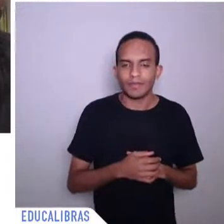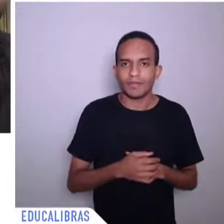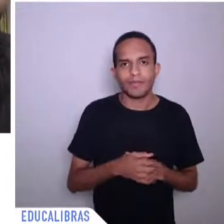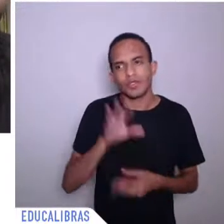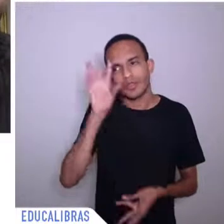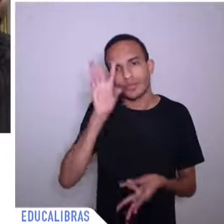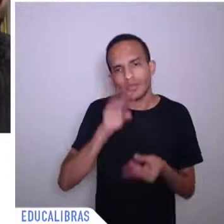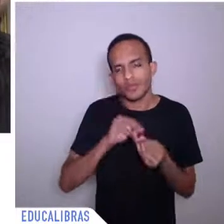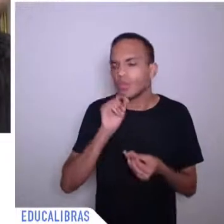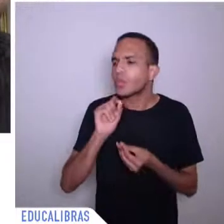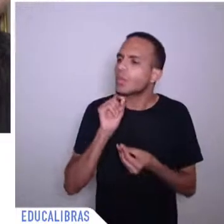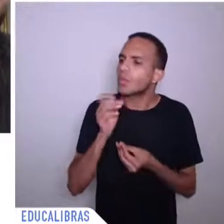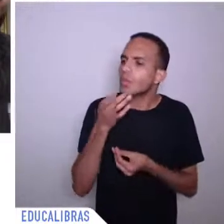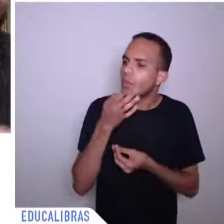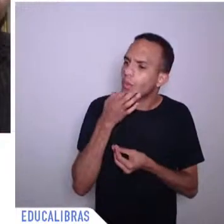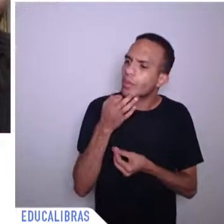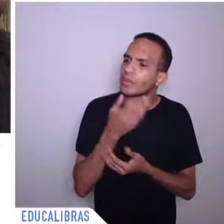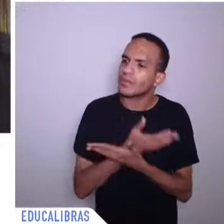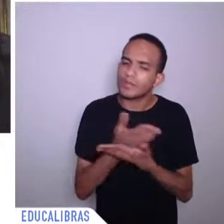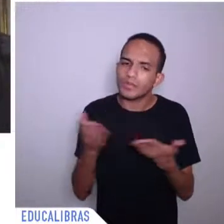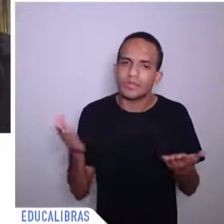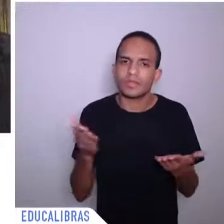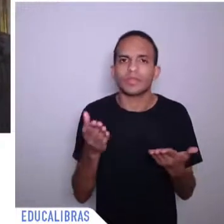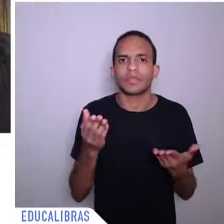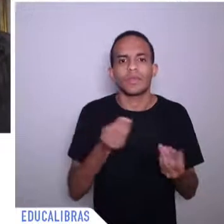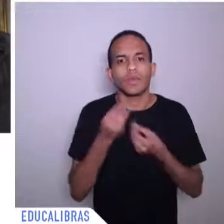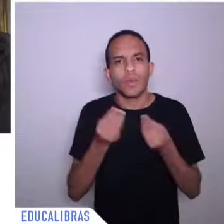each, so that you can summarize